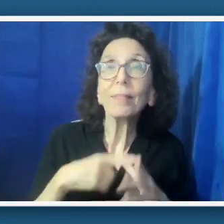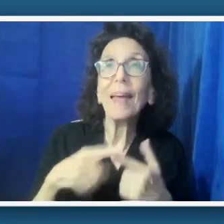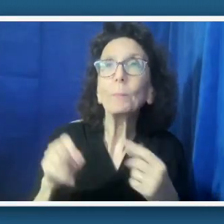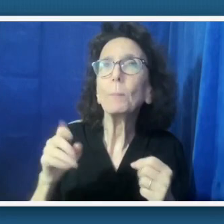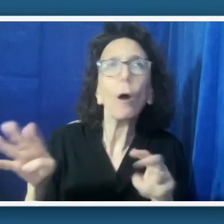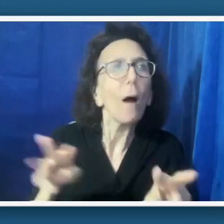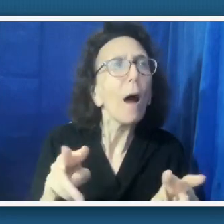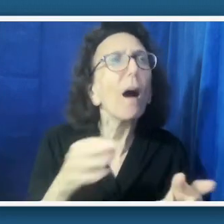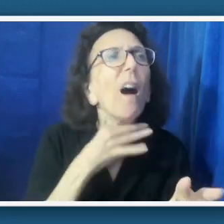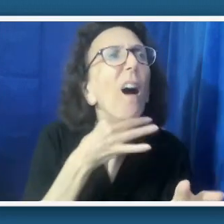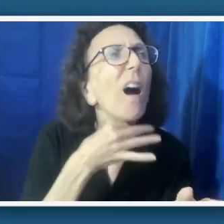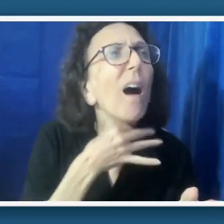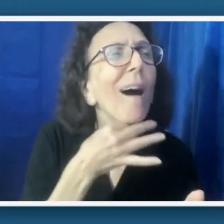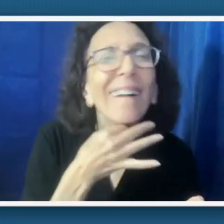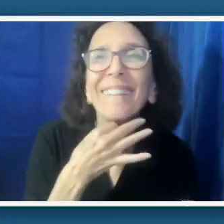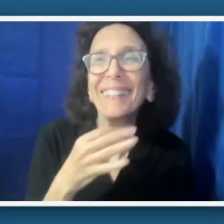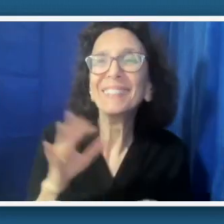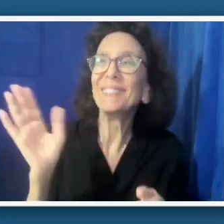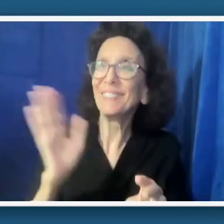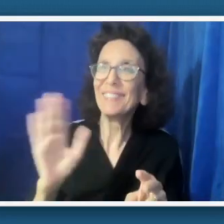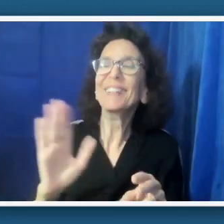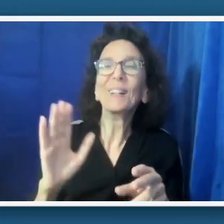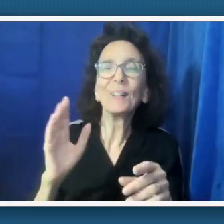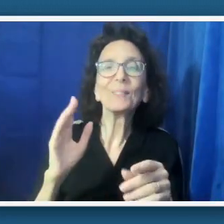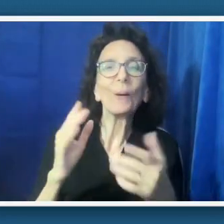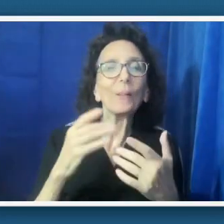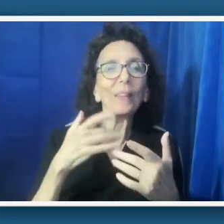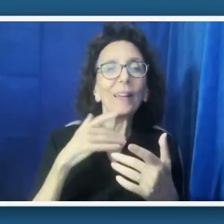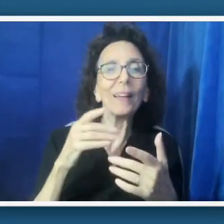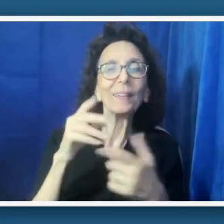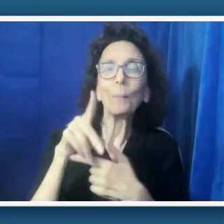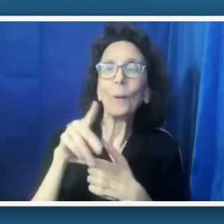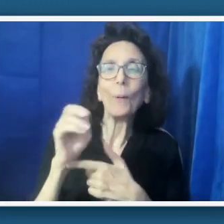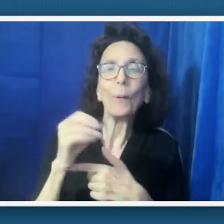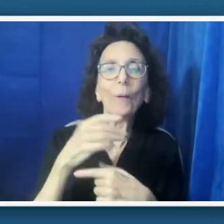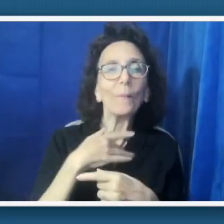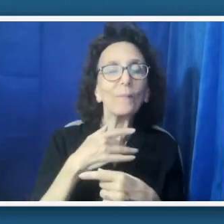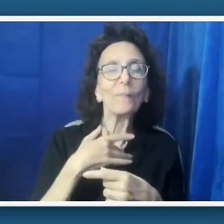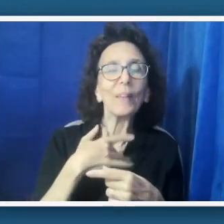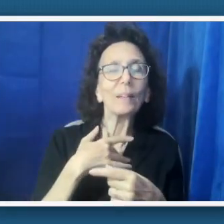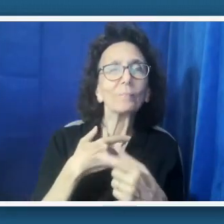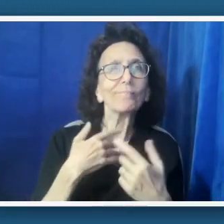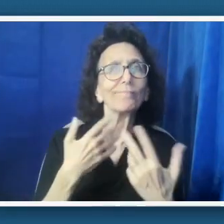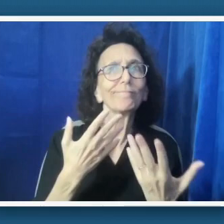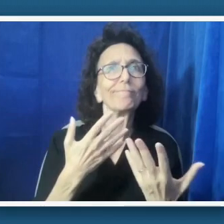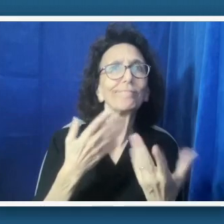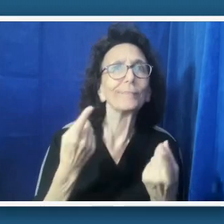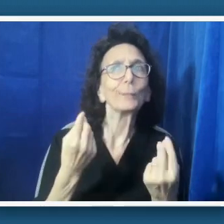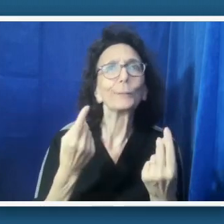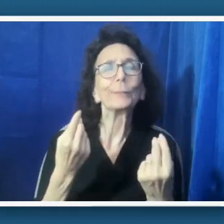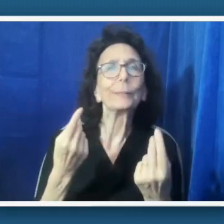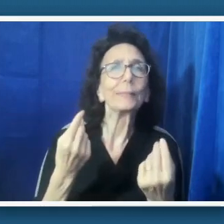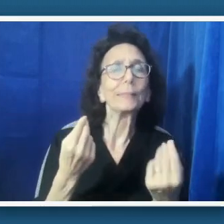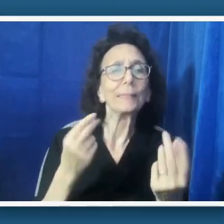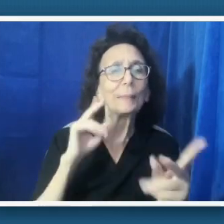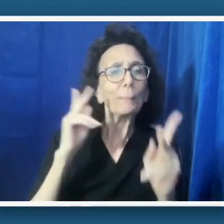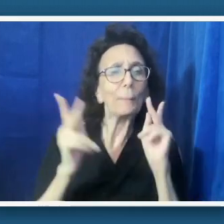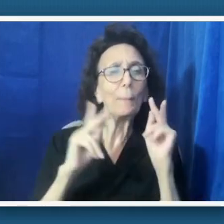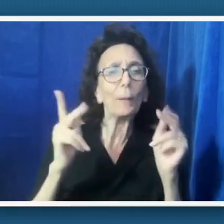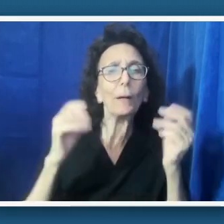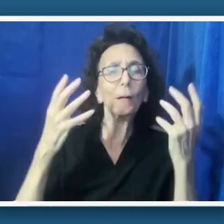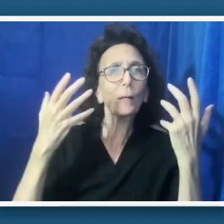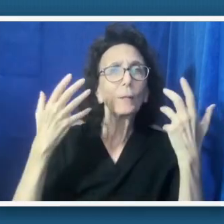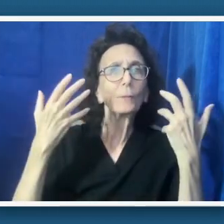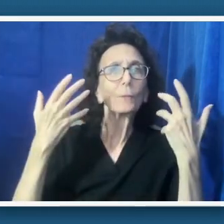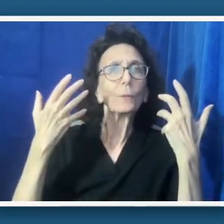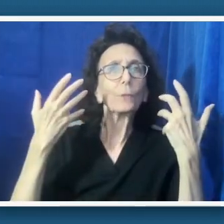attention to it. So they do sometimes kind of find themselves stuck between a rock and a hard place, where it's like, well, understandably people don't want to see it, but if we cover it